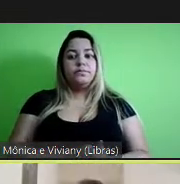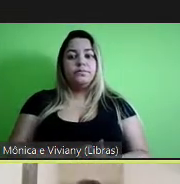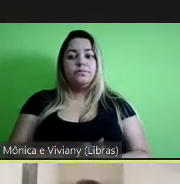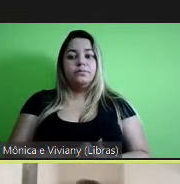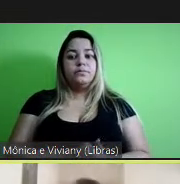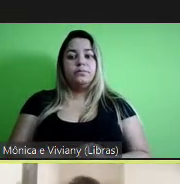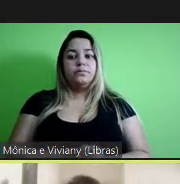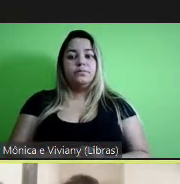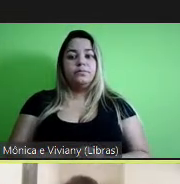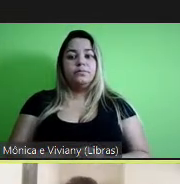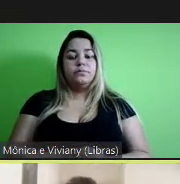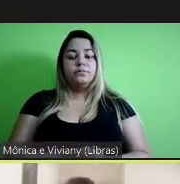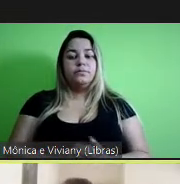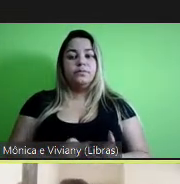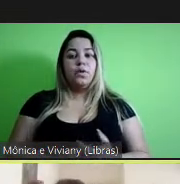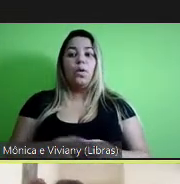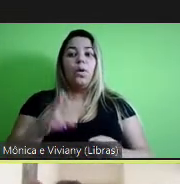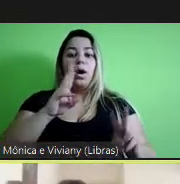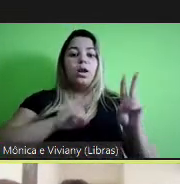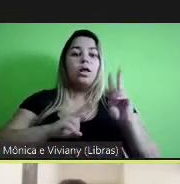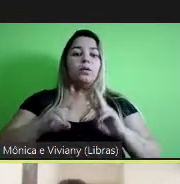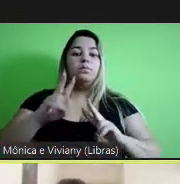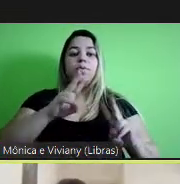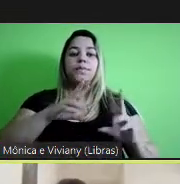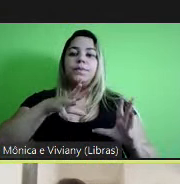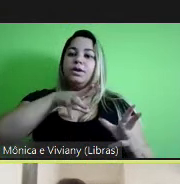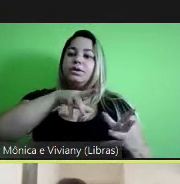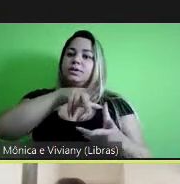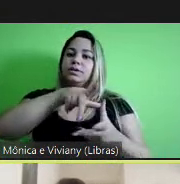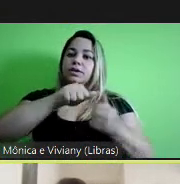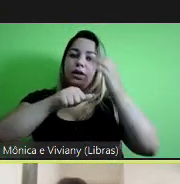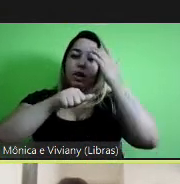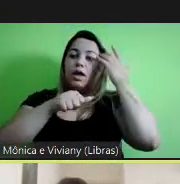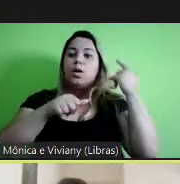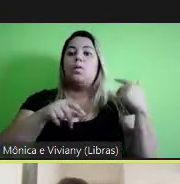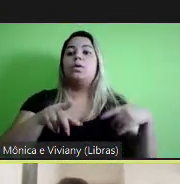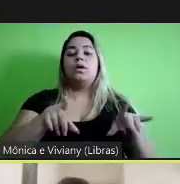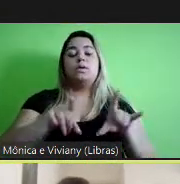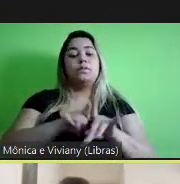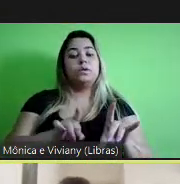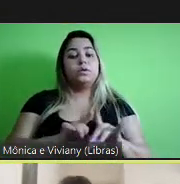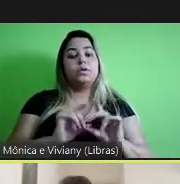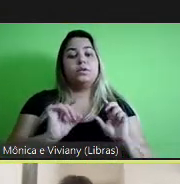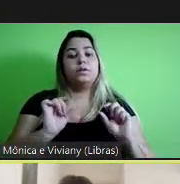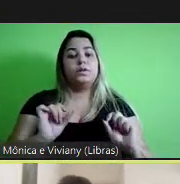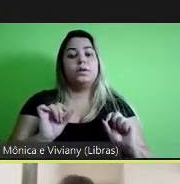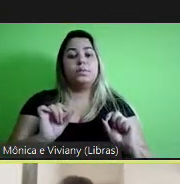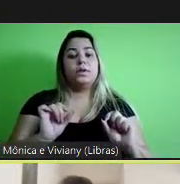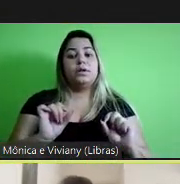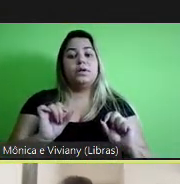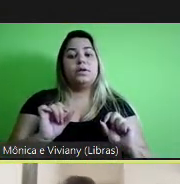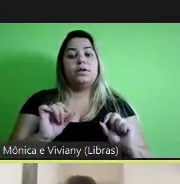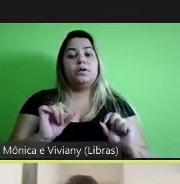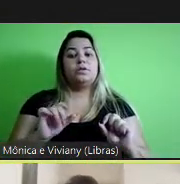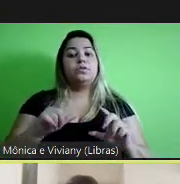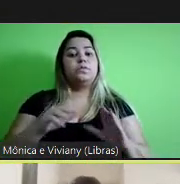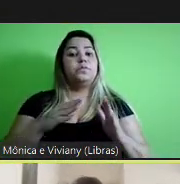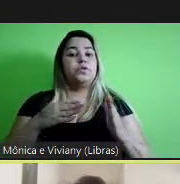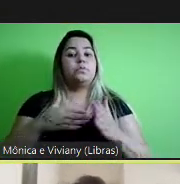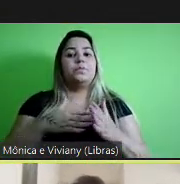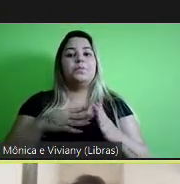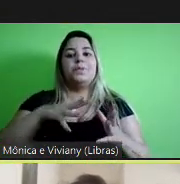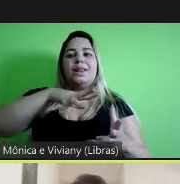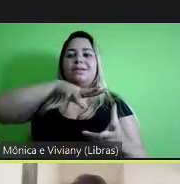in food production. So if we look at the country, the planet, this is a chart of